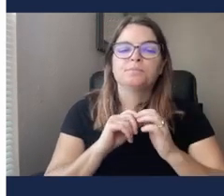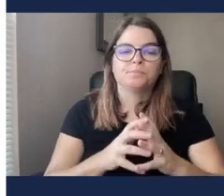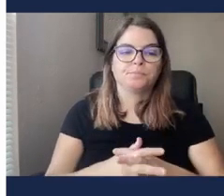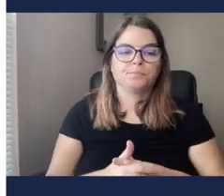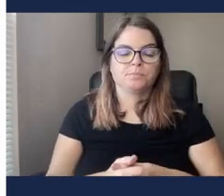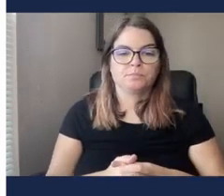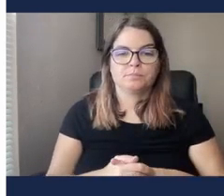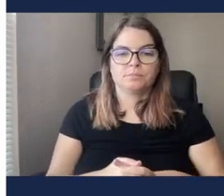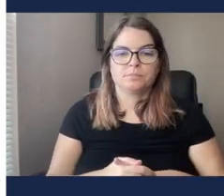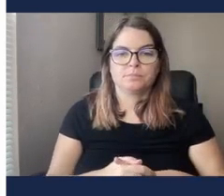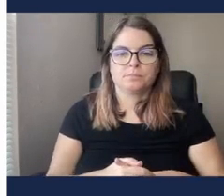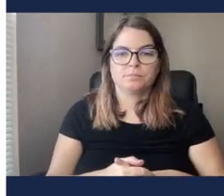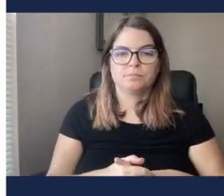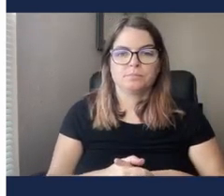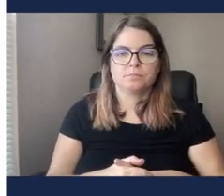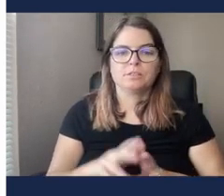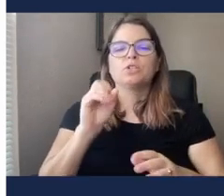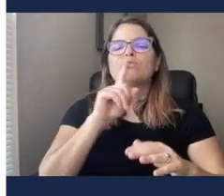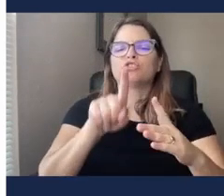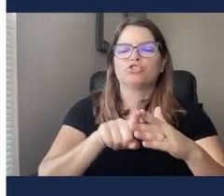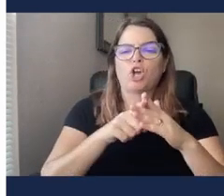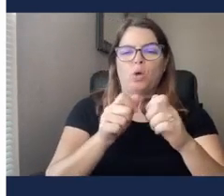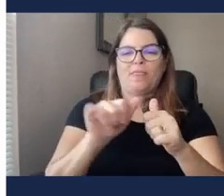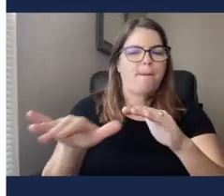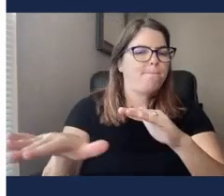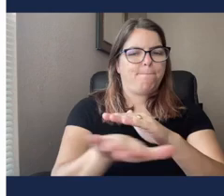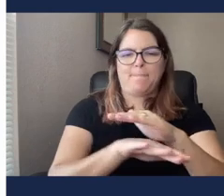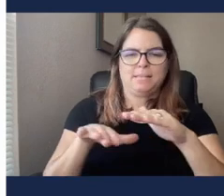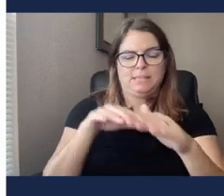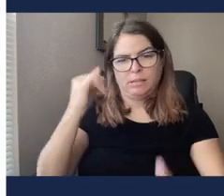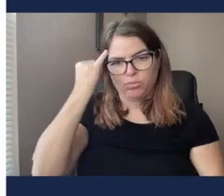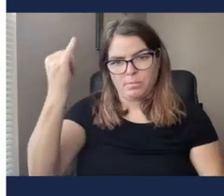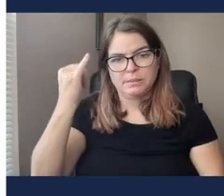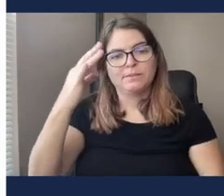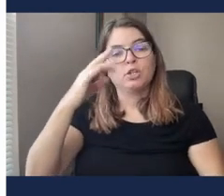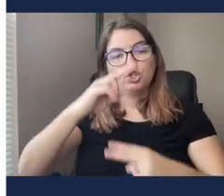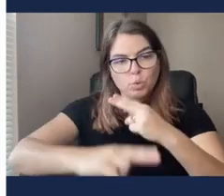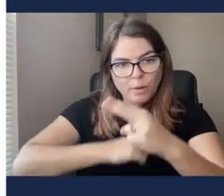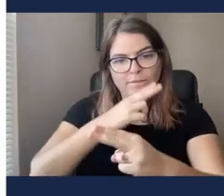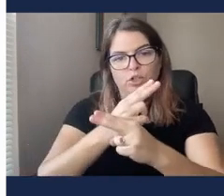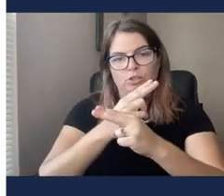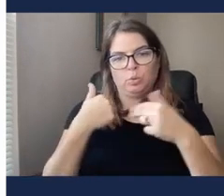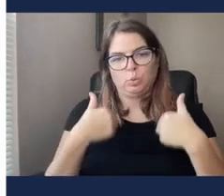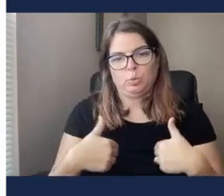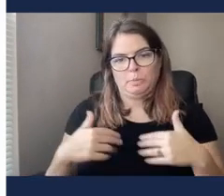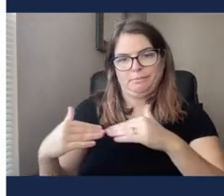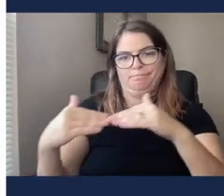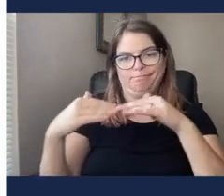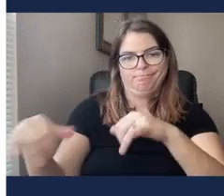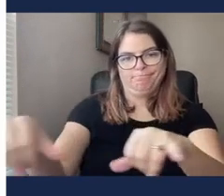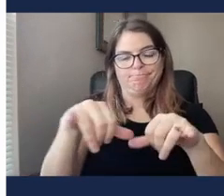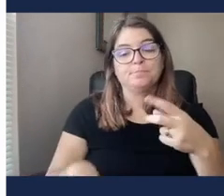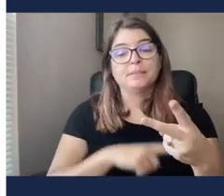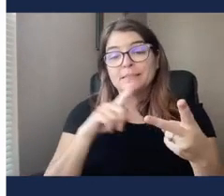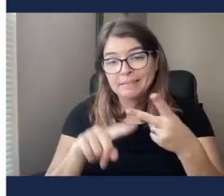So starting with the basic premise of universal human equality. The second key point is